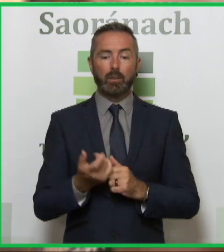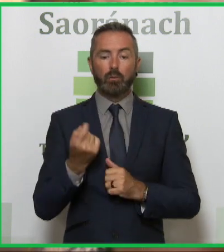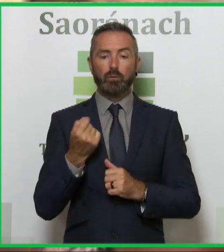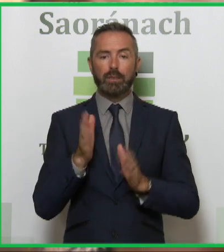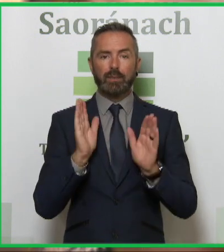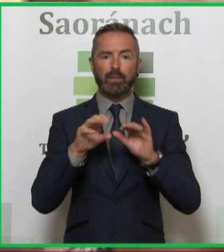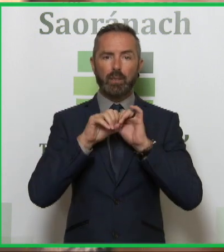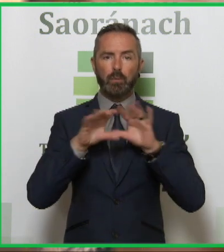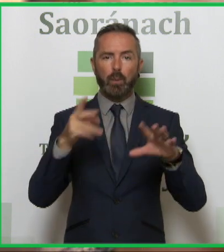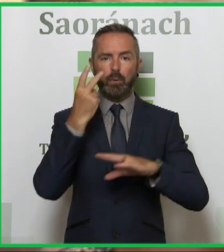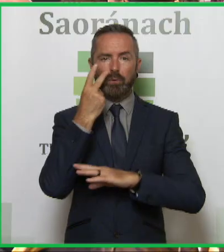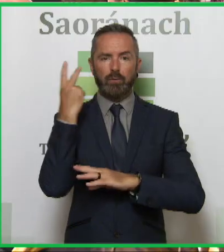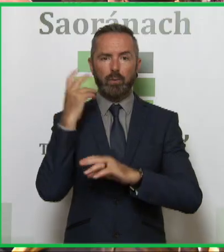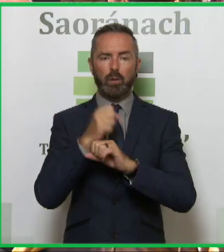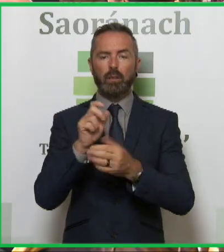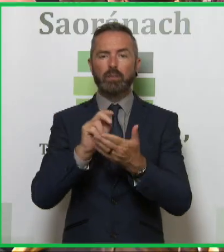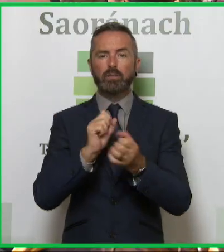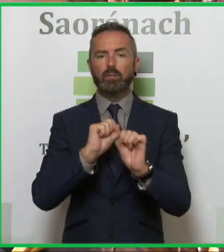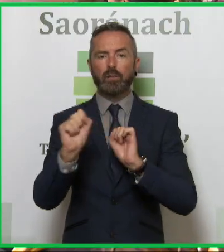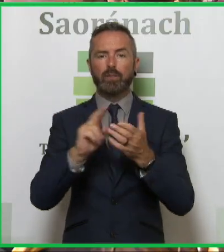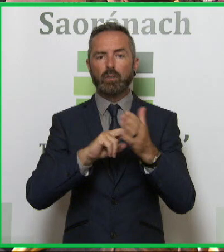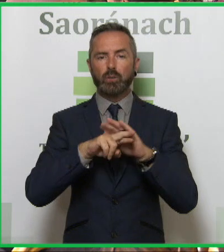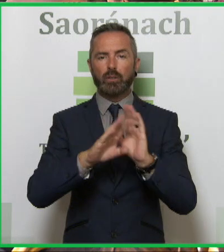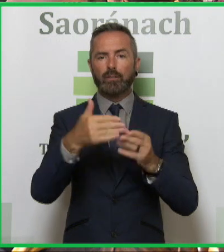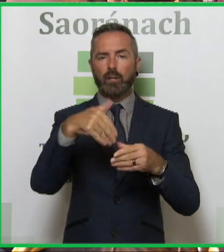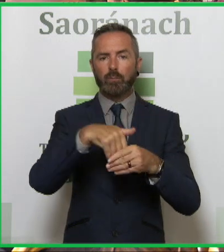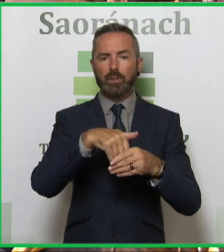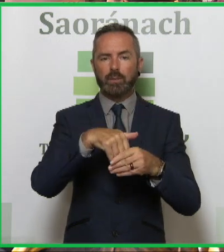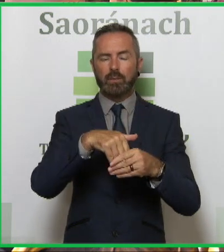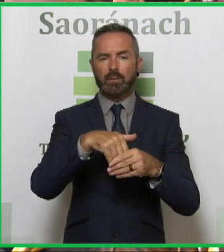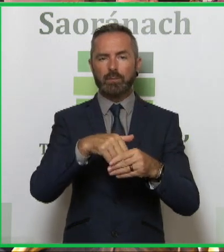user involvement, and that's been a theme through a few of the meetings,